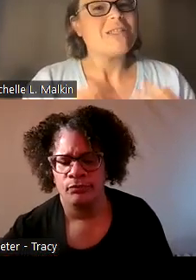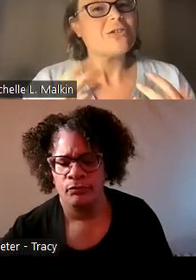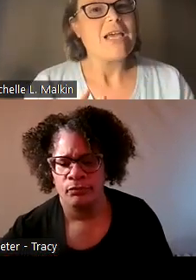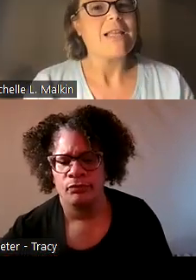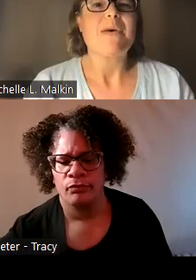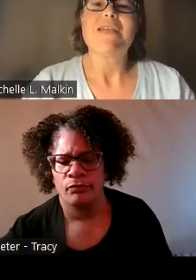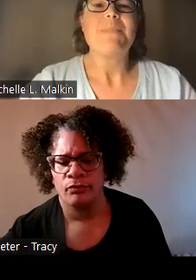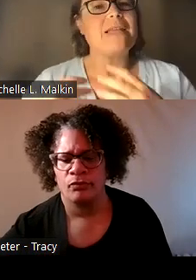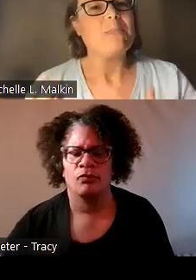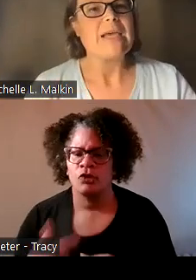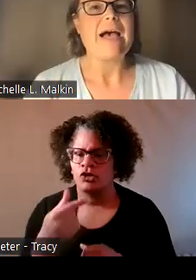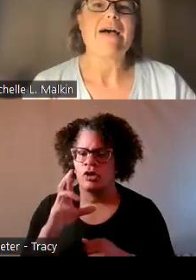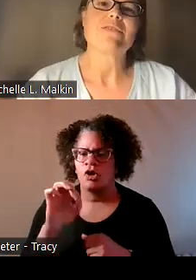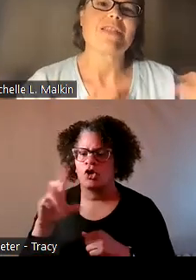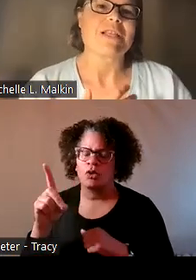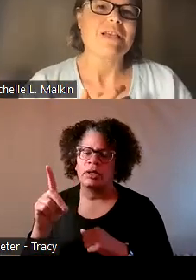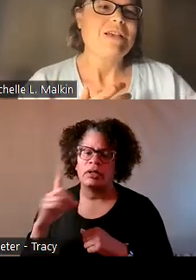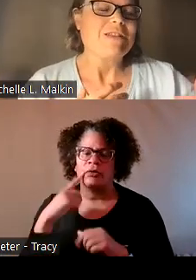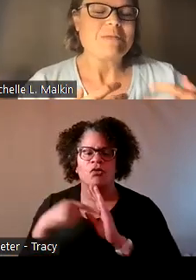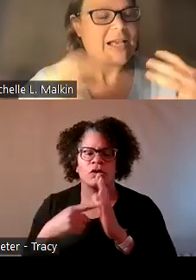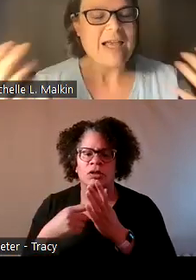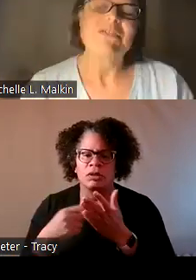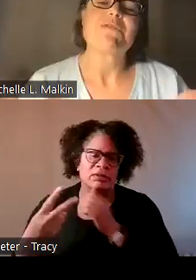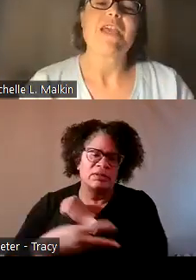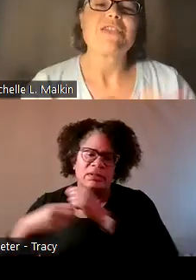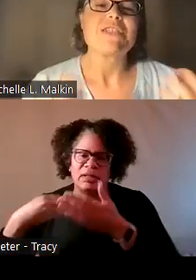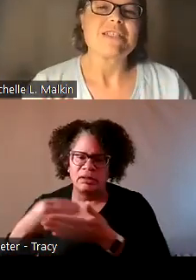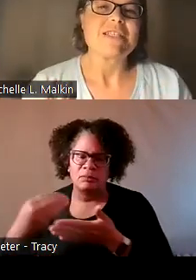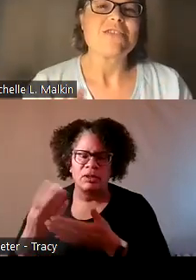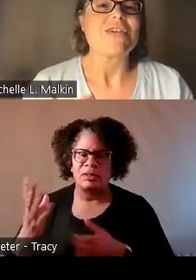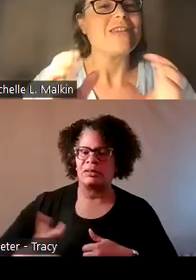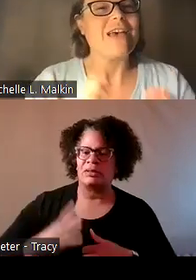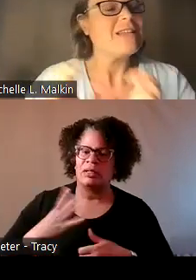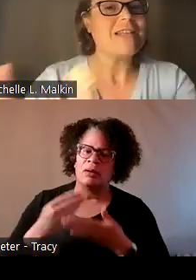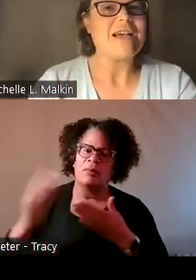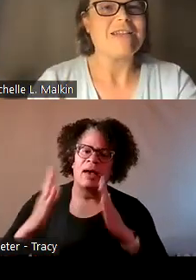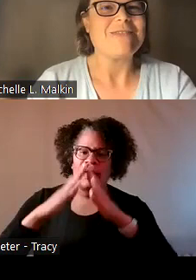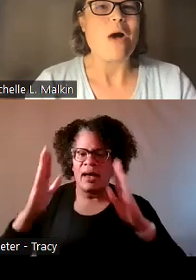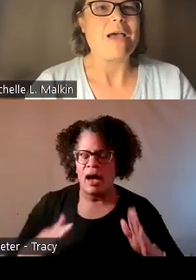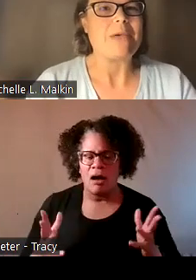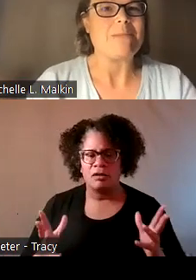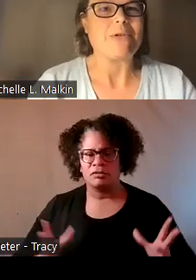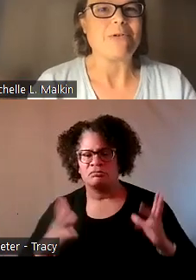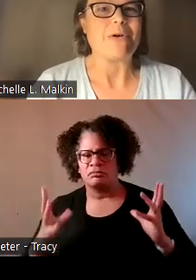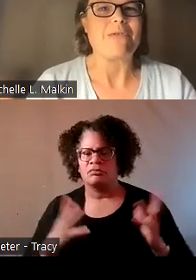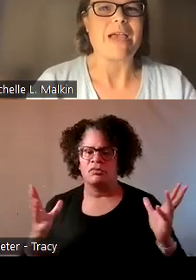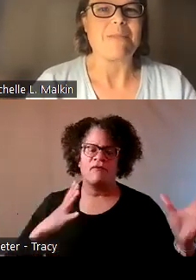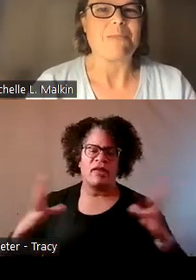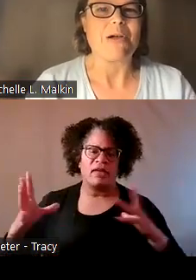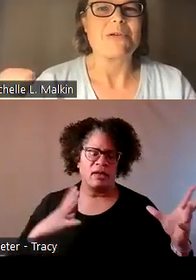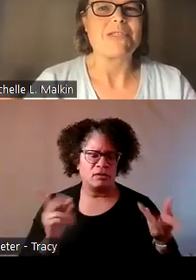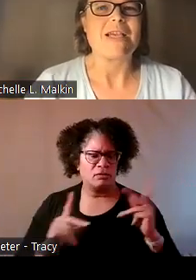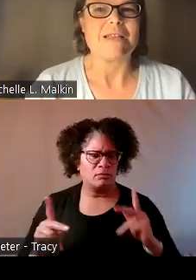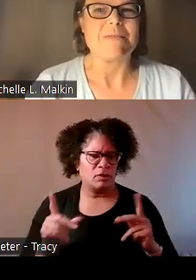usually is they're taking the money to buy the big house, take lavish vacations, etc. That's not why people who have a